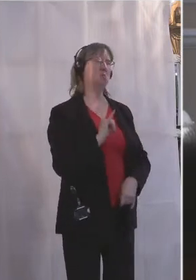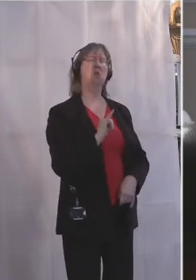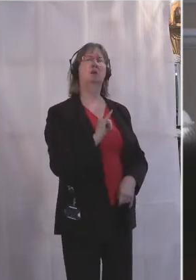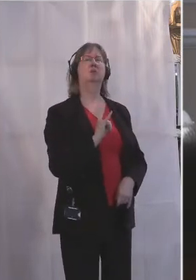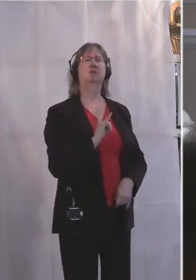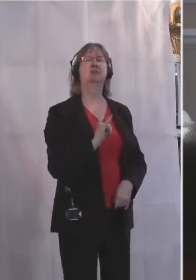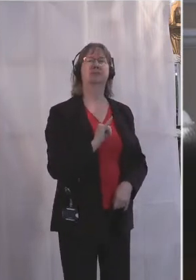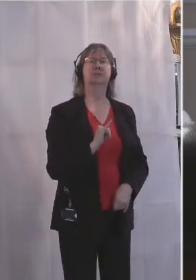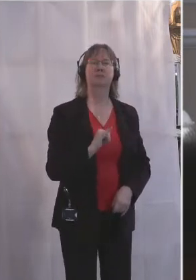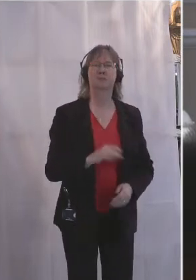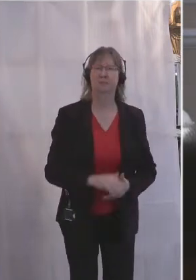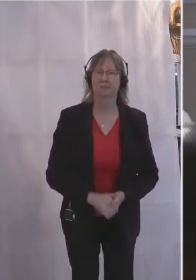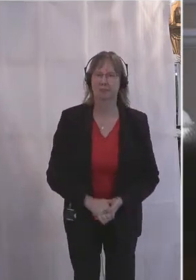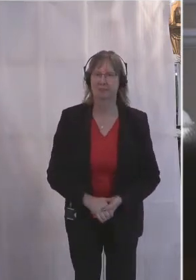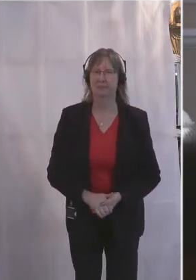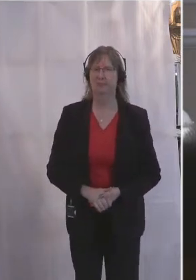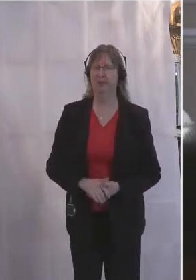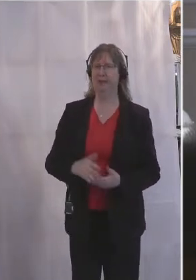and over me.